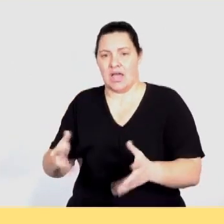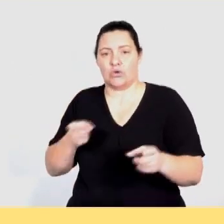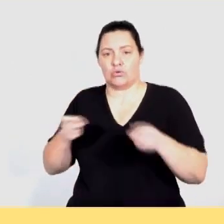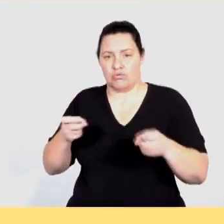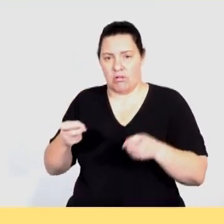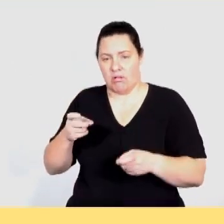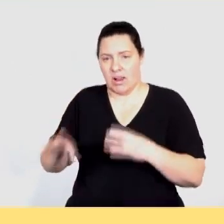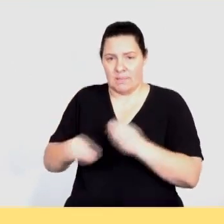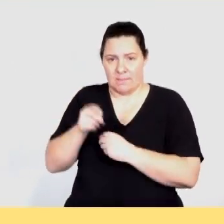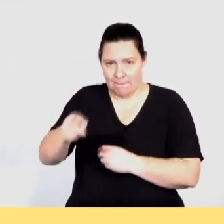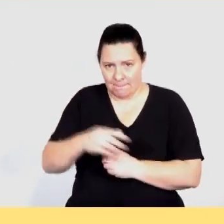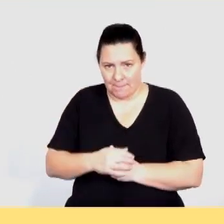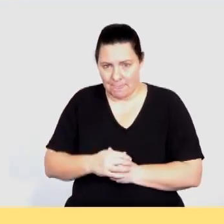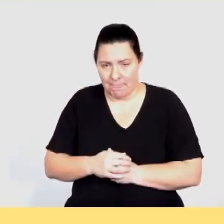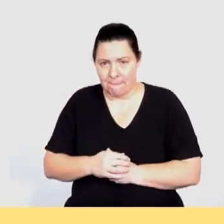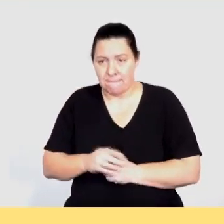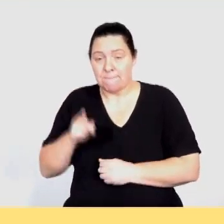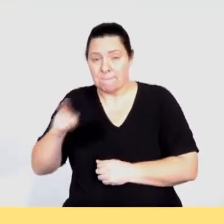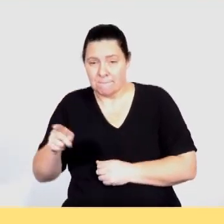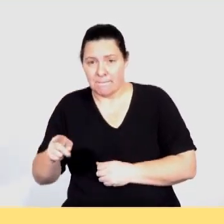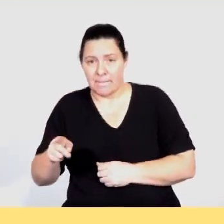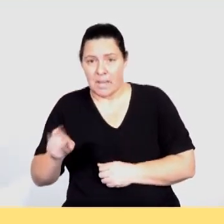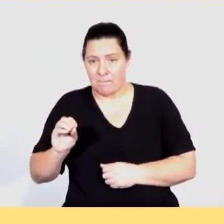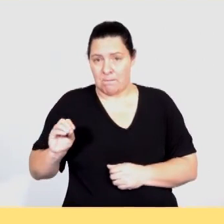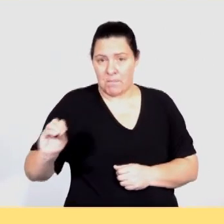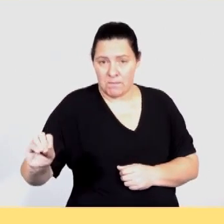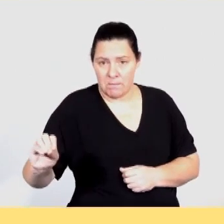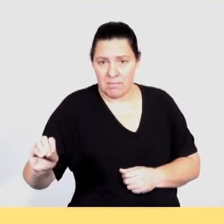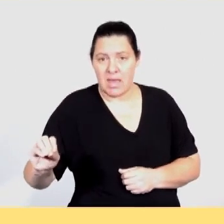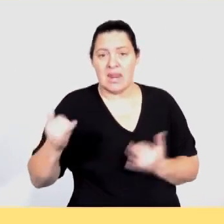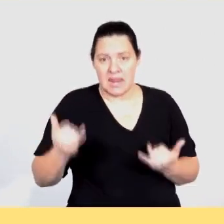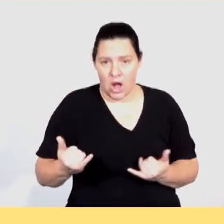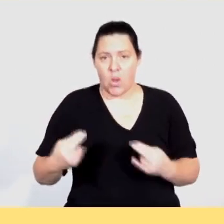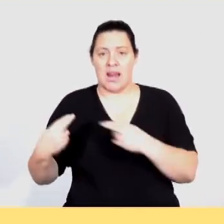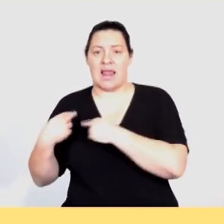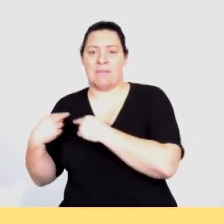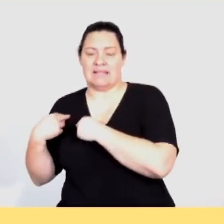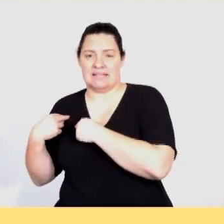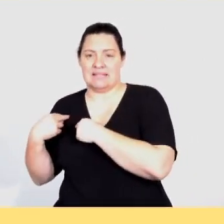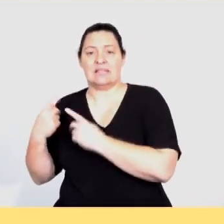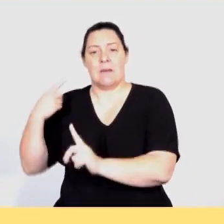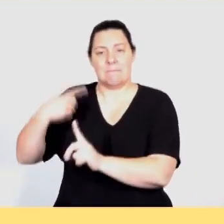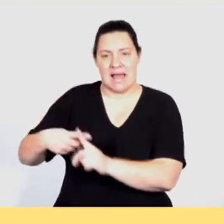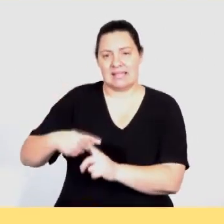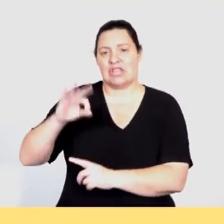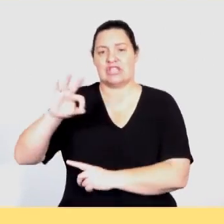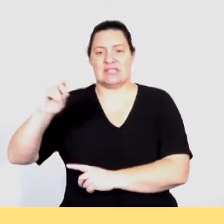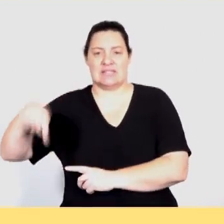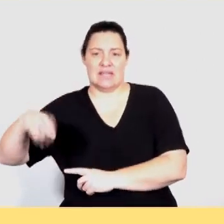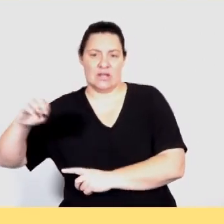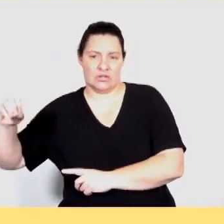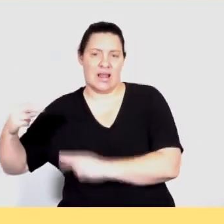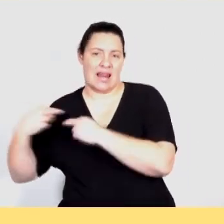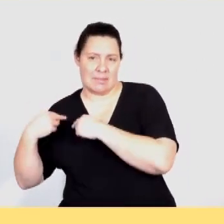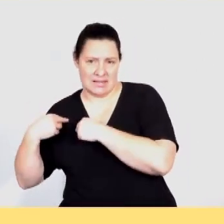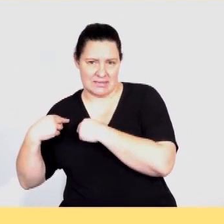creditors control. And once I credit my creditors control, I come now to my liability and I say plus